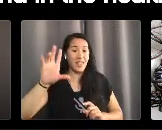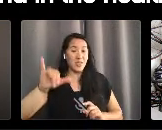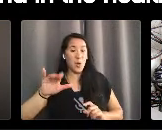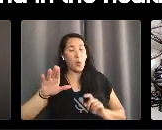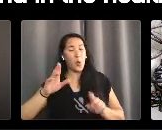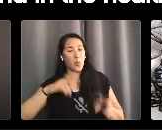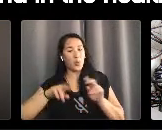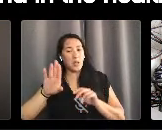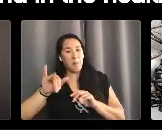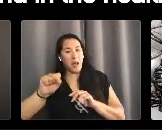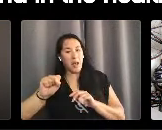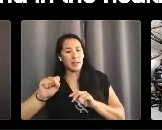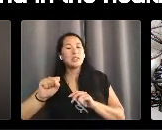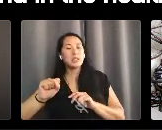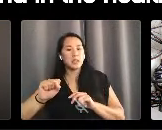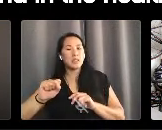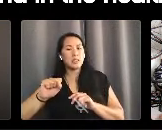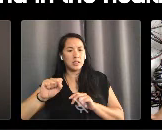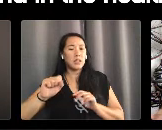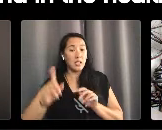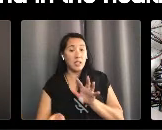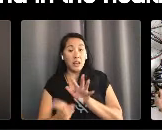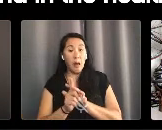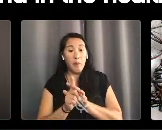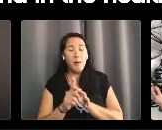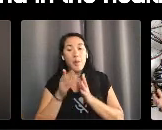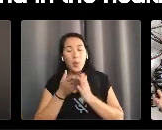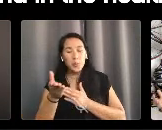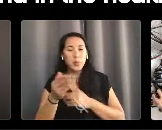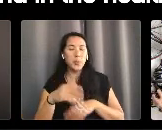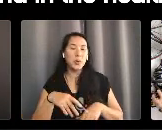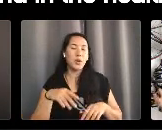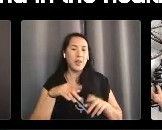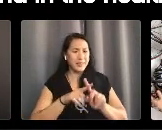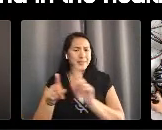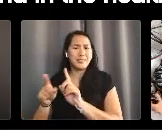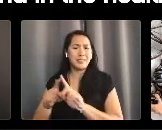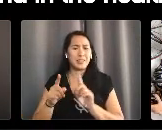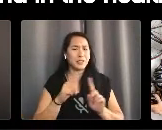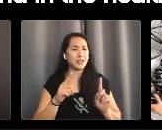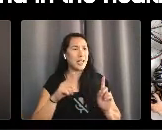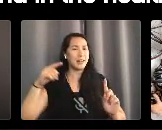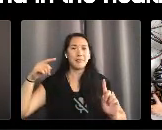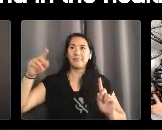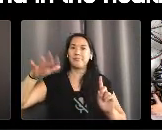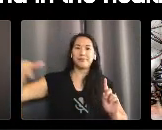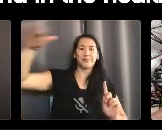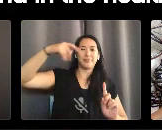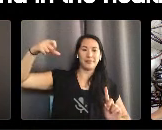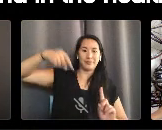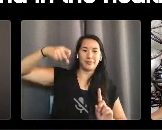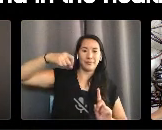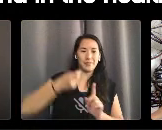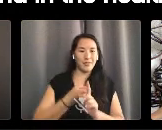result of really trying to navigate patterns of the overwhelming stimuli that we call the complicated world.